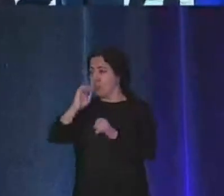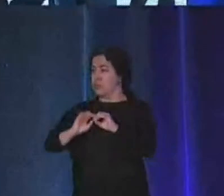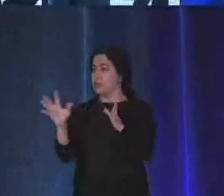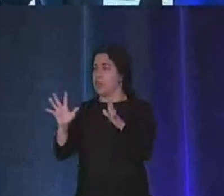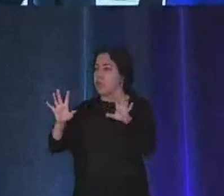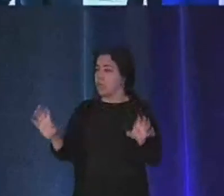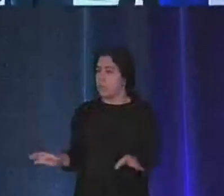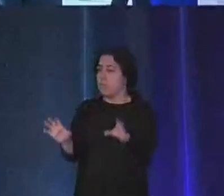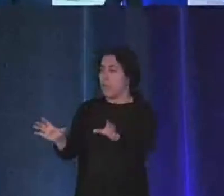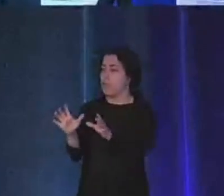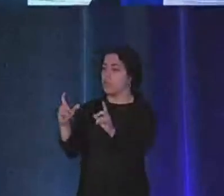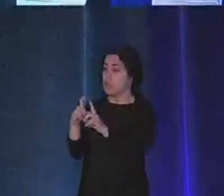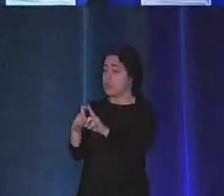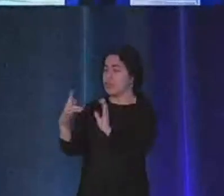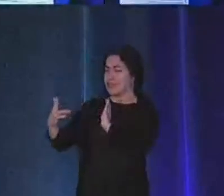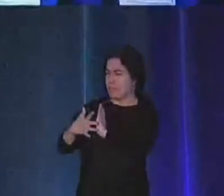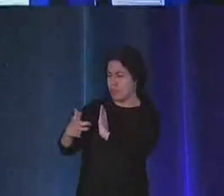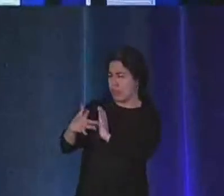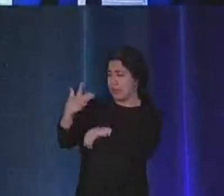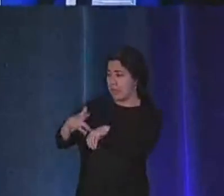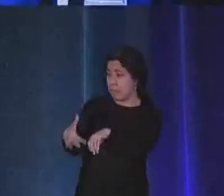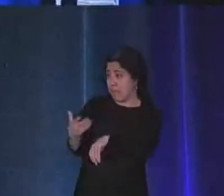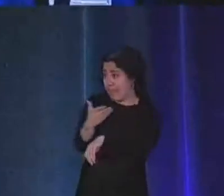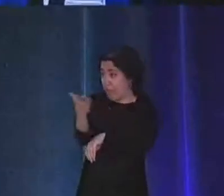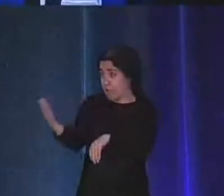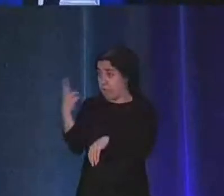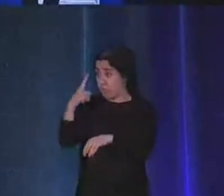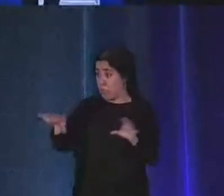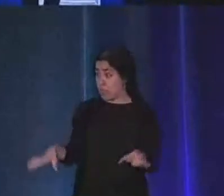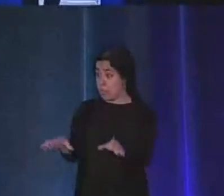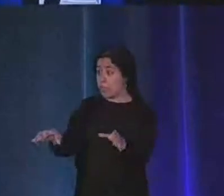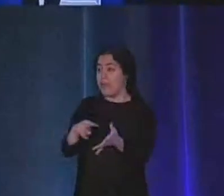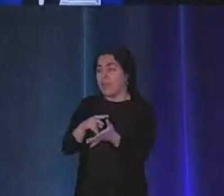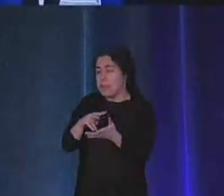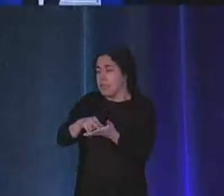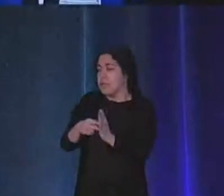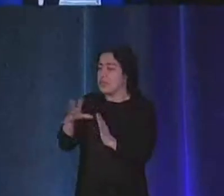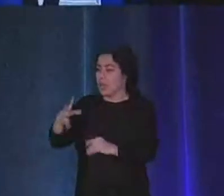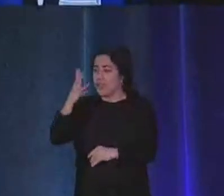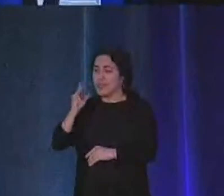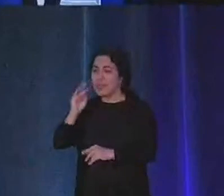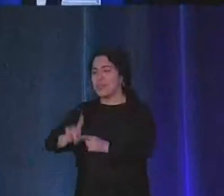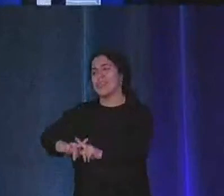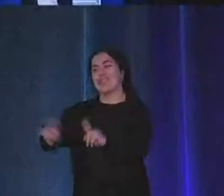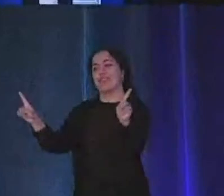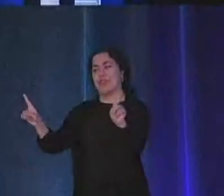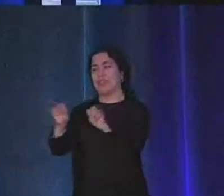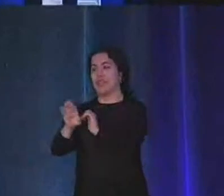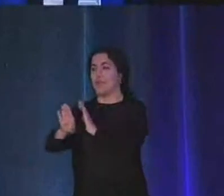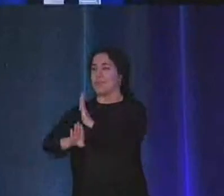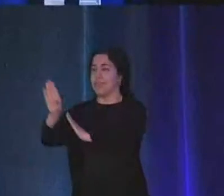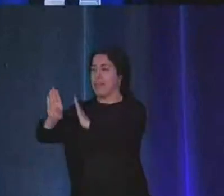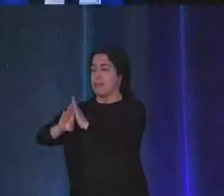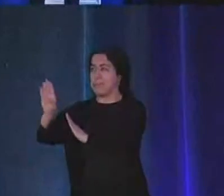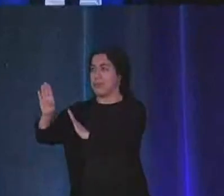the terminology, the technology that's available to you, things will be different in your development